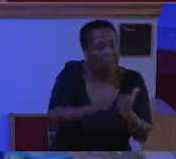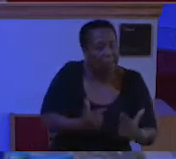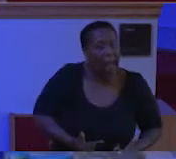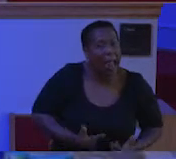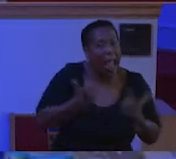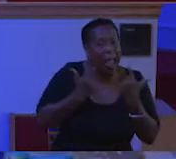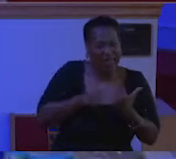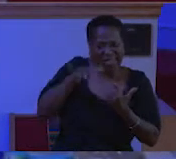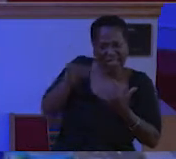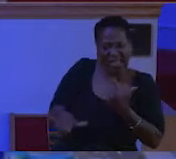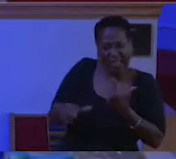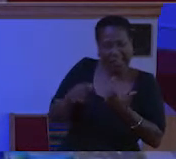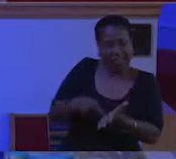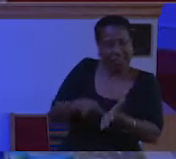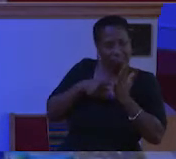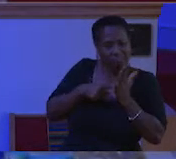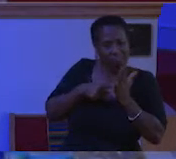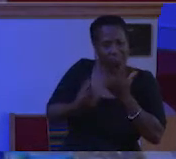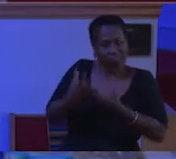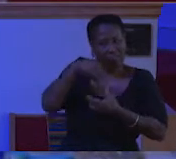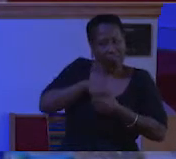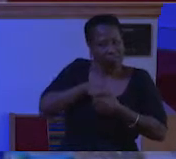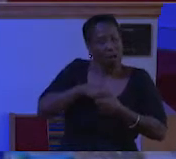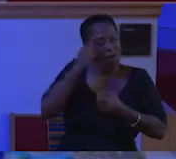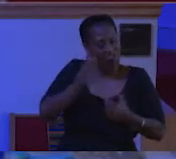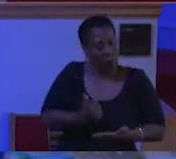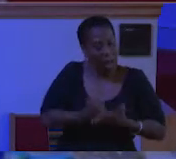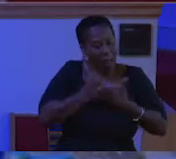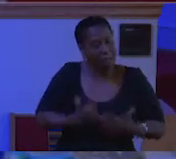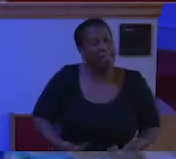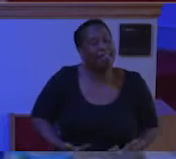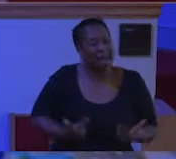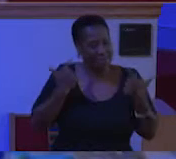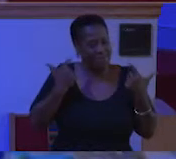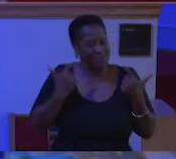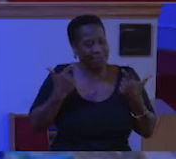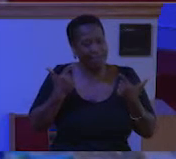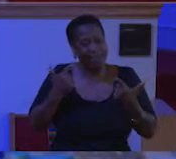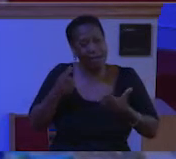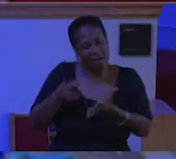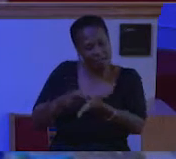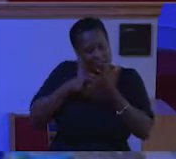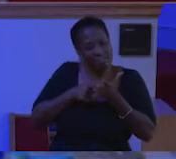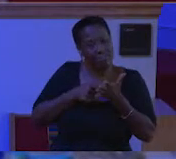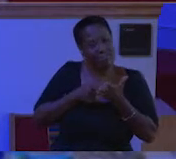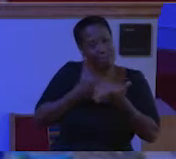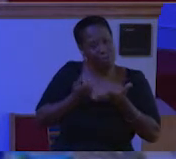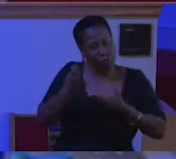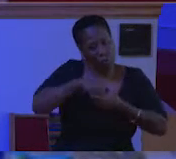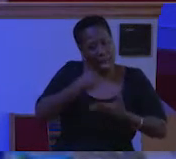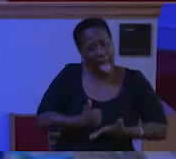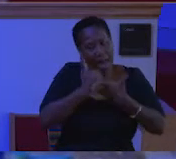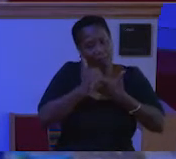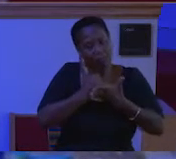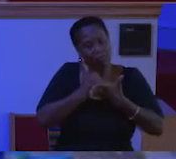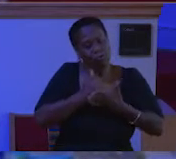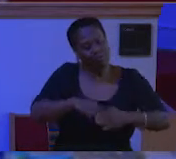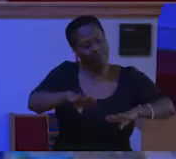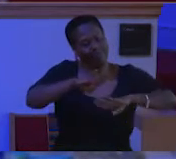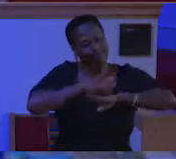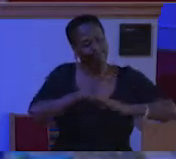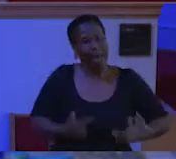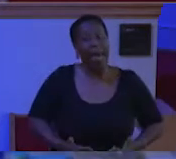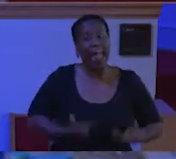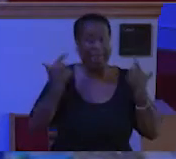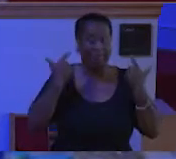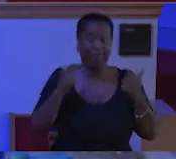necessary ingredients to the wholeness of human experience.